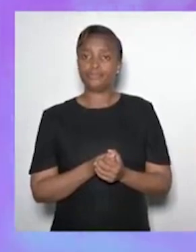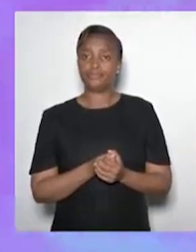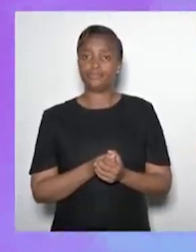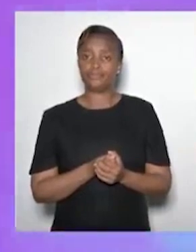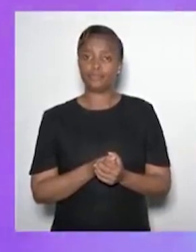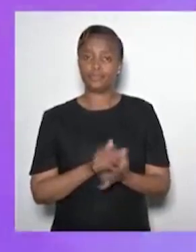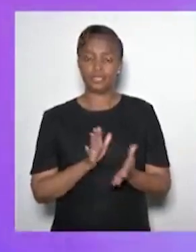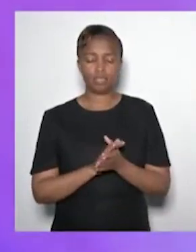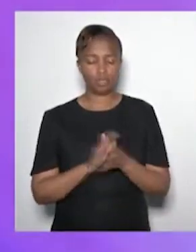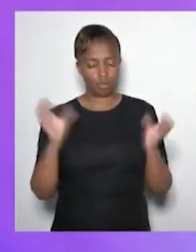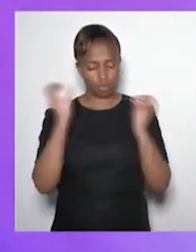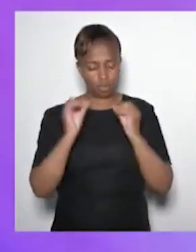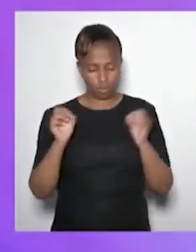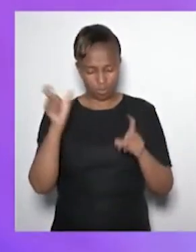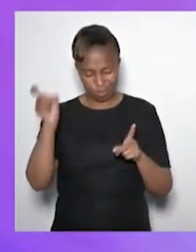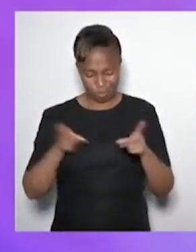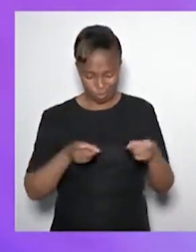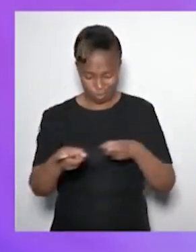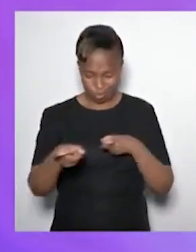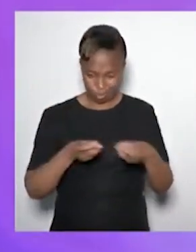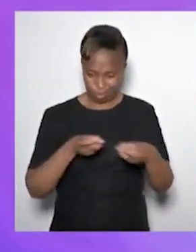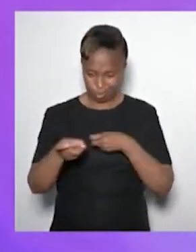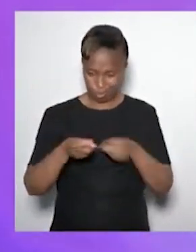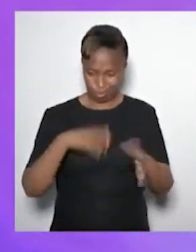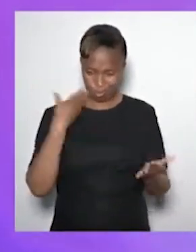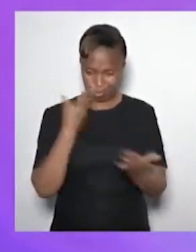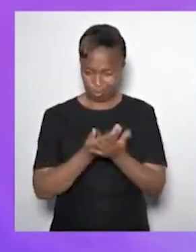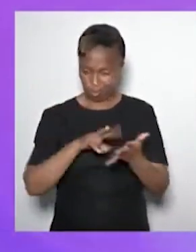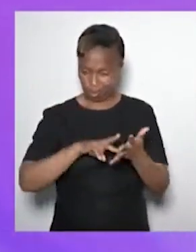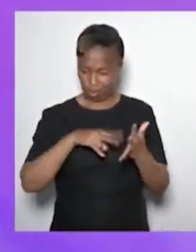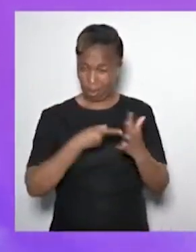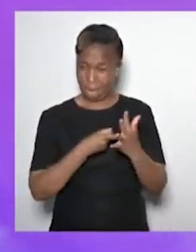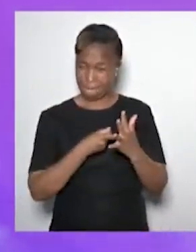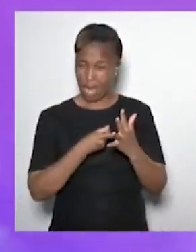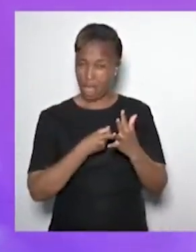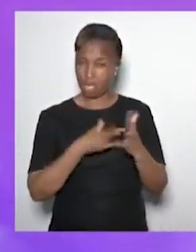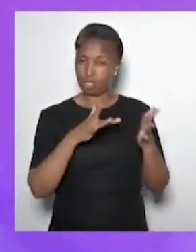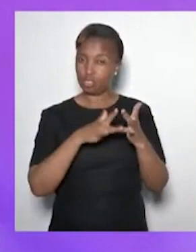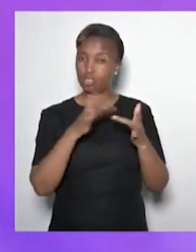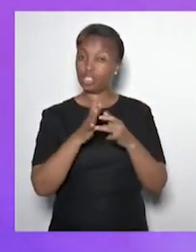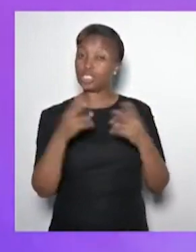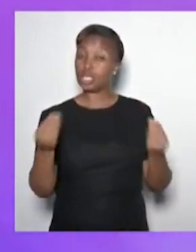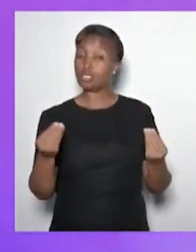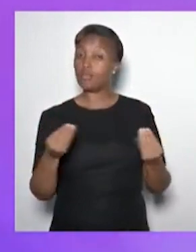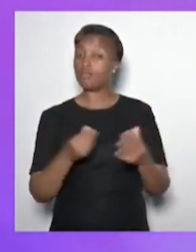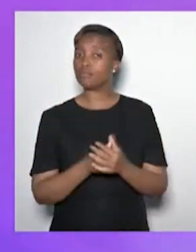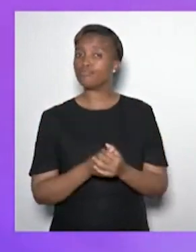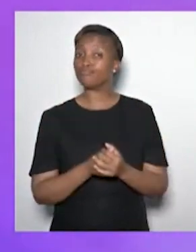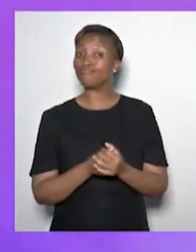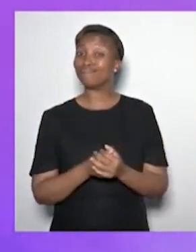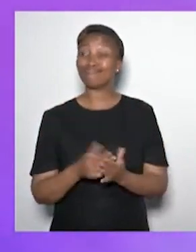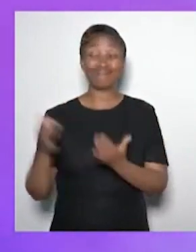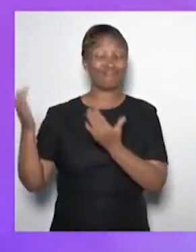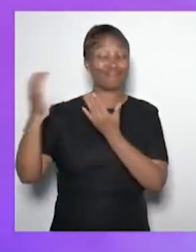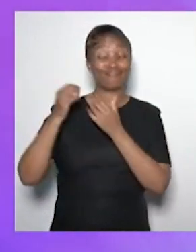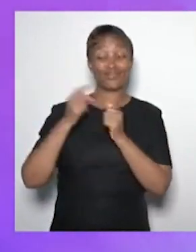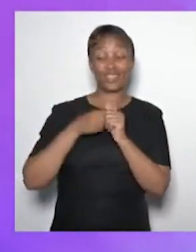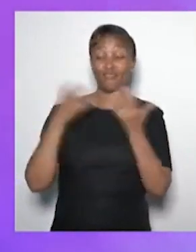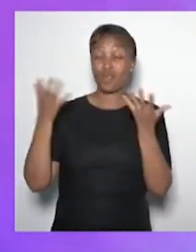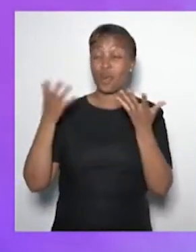And no one can control the schedule of Jesus. He came from above.